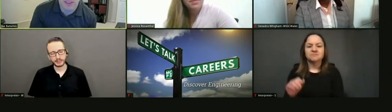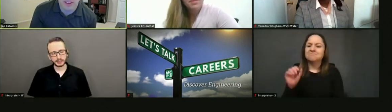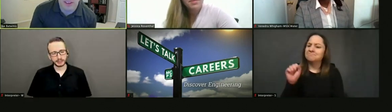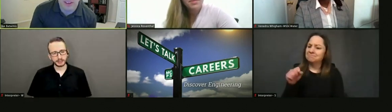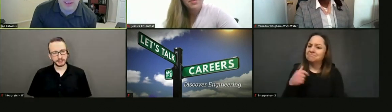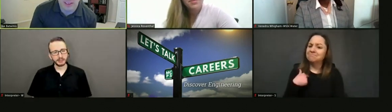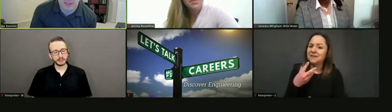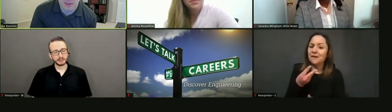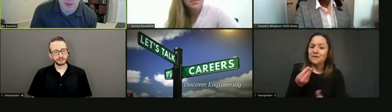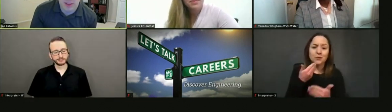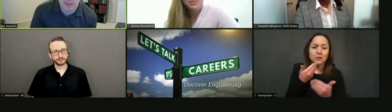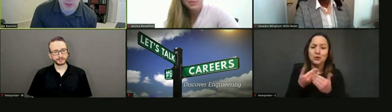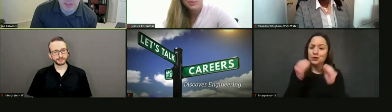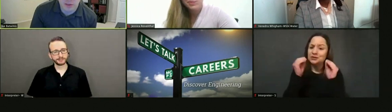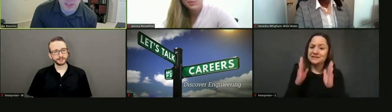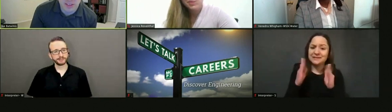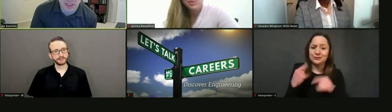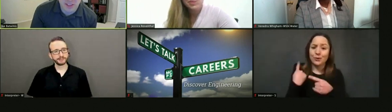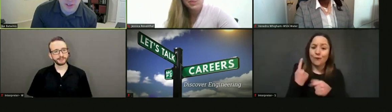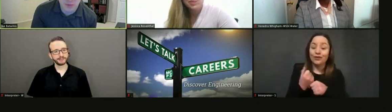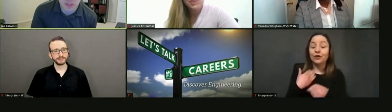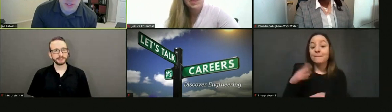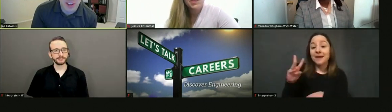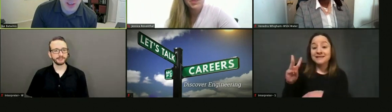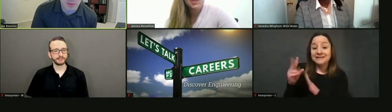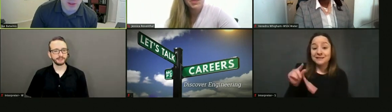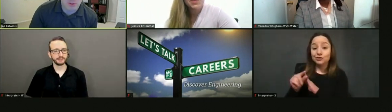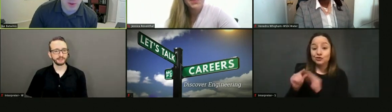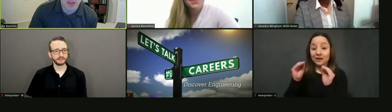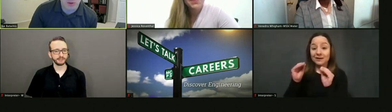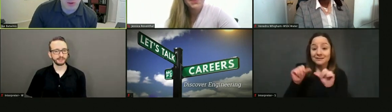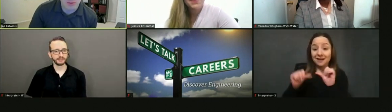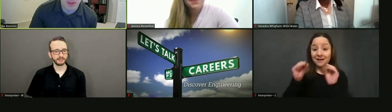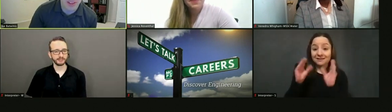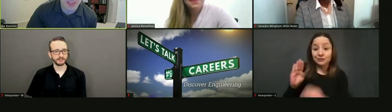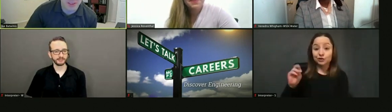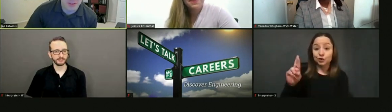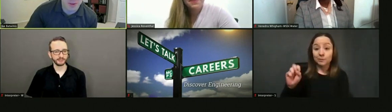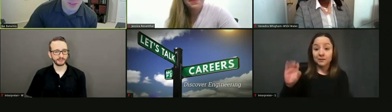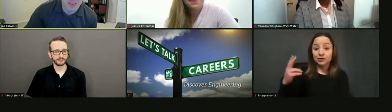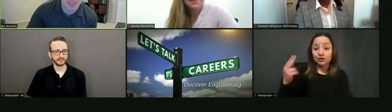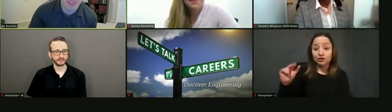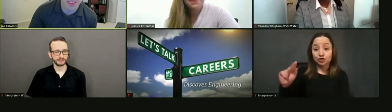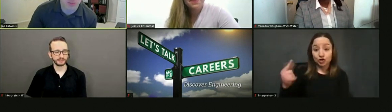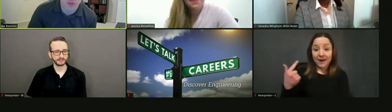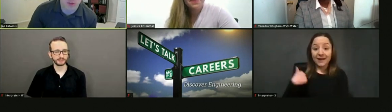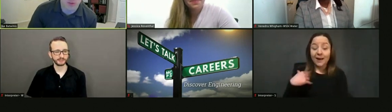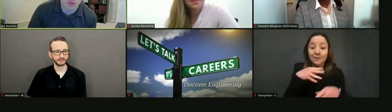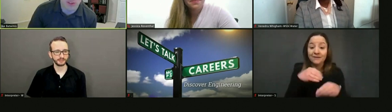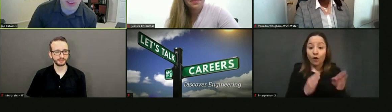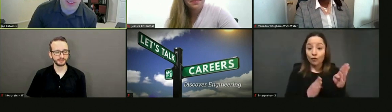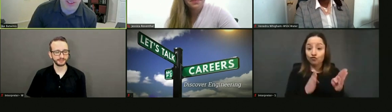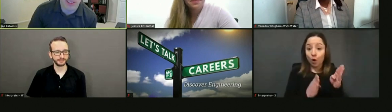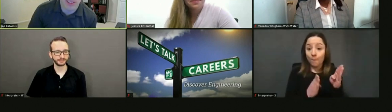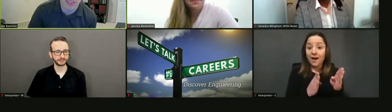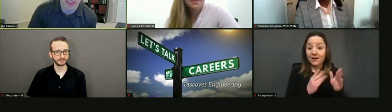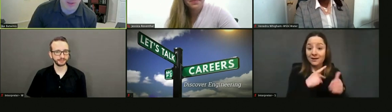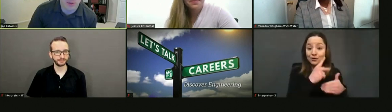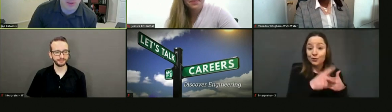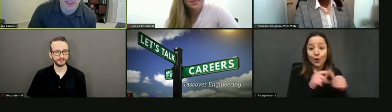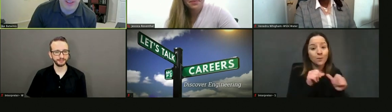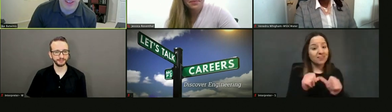years. My sixth grade science teacher, Ms. Chen, got me into the robotics program that lasted throughout middle school and high